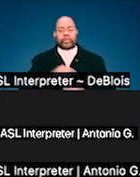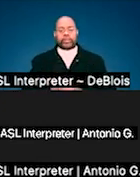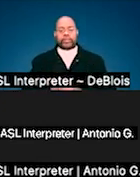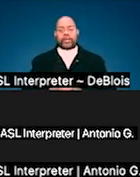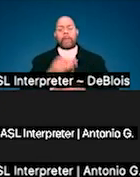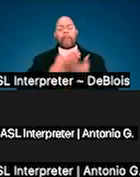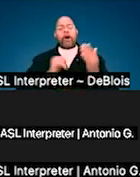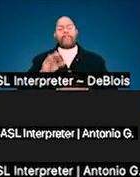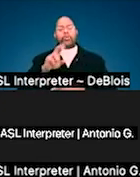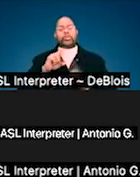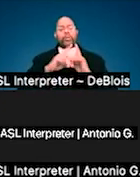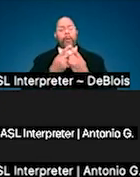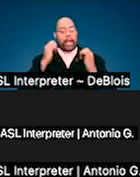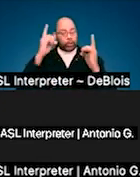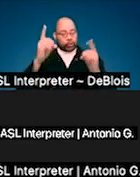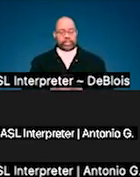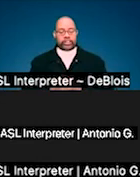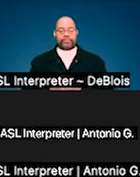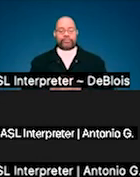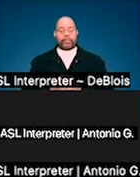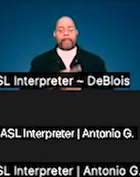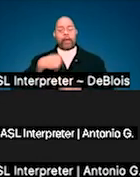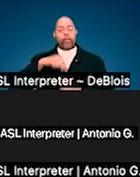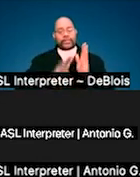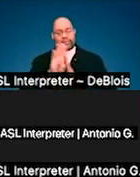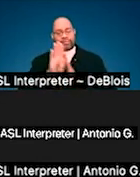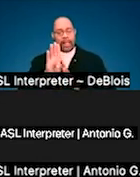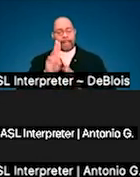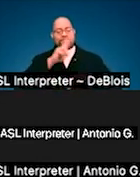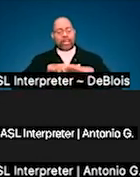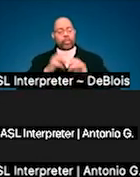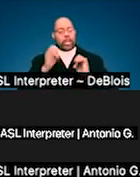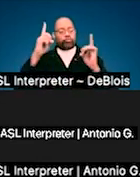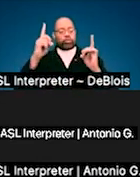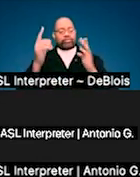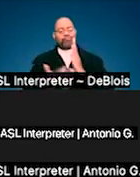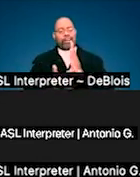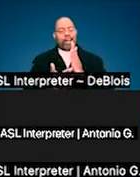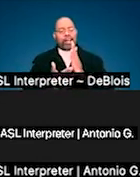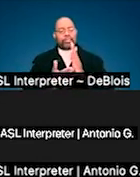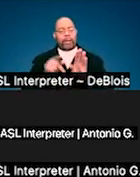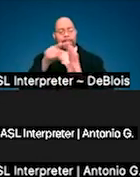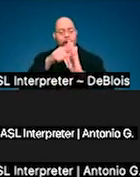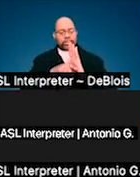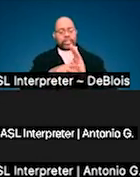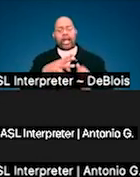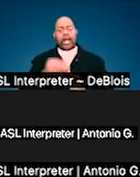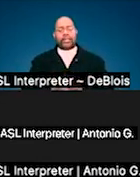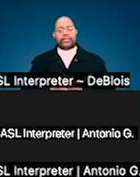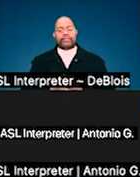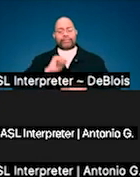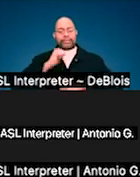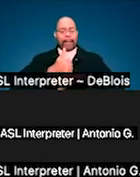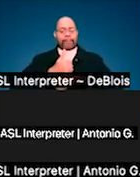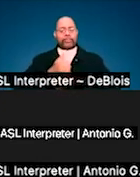part of the U.S. Department of Education, and we develop national educational technology policy and establish